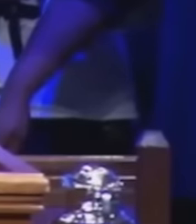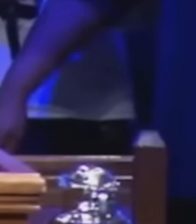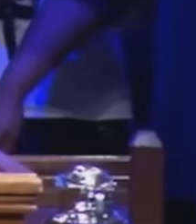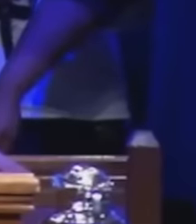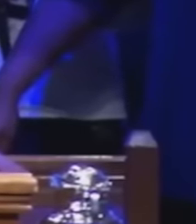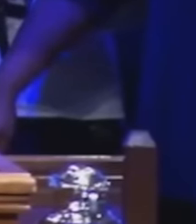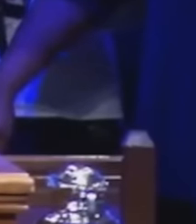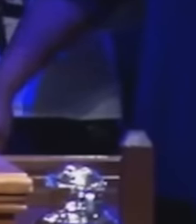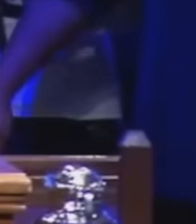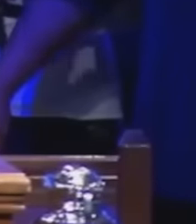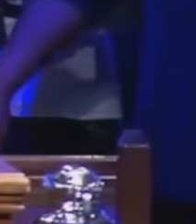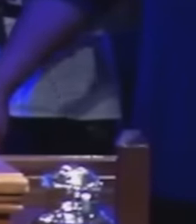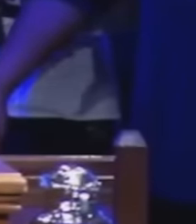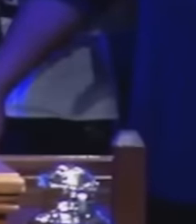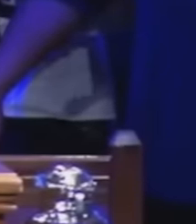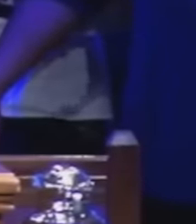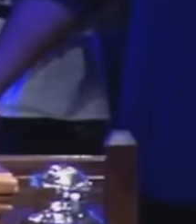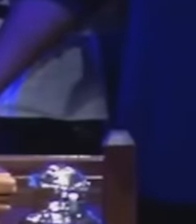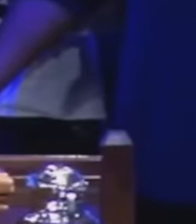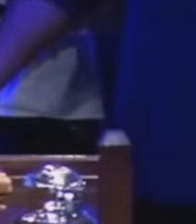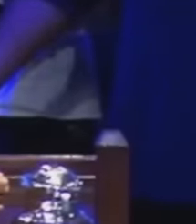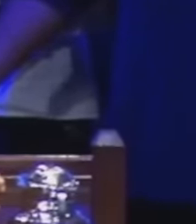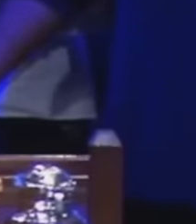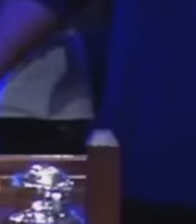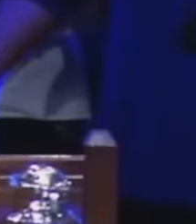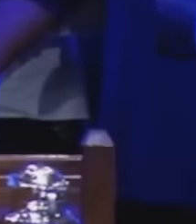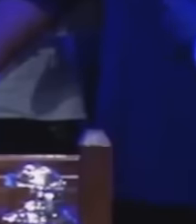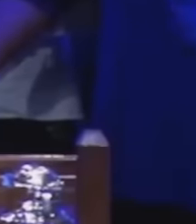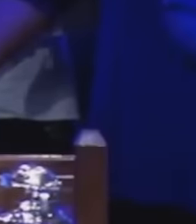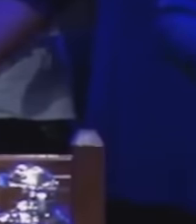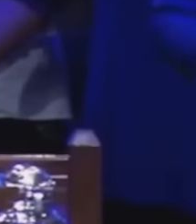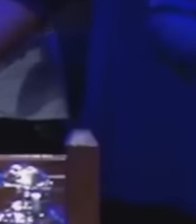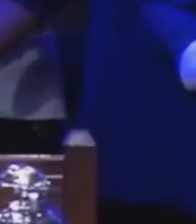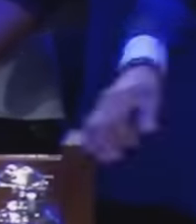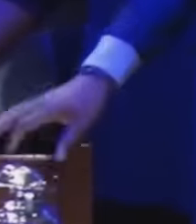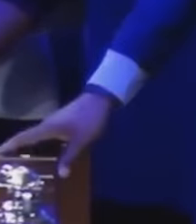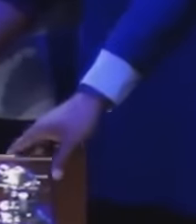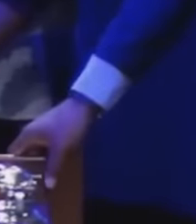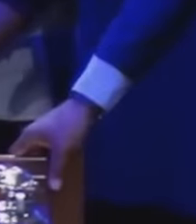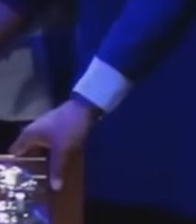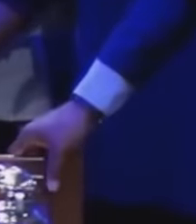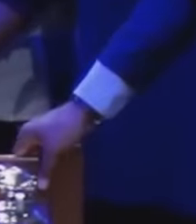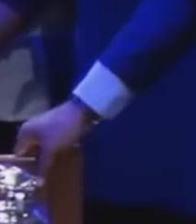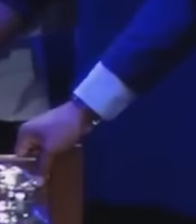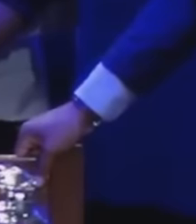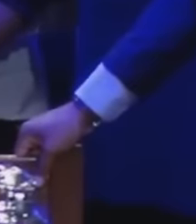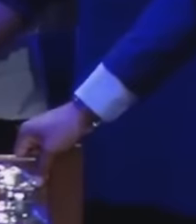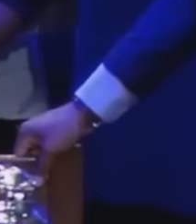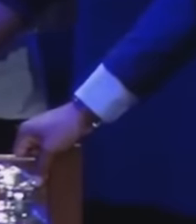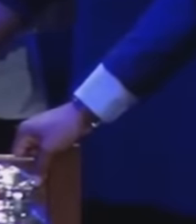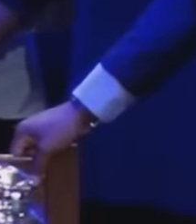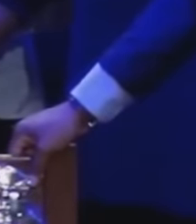that we could reframe the whole conversation about church. One of my